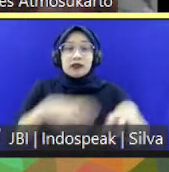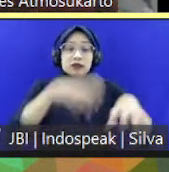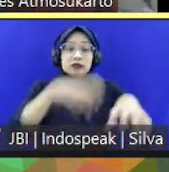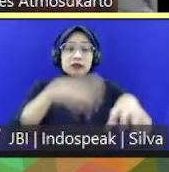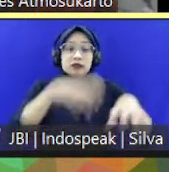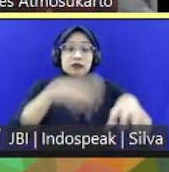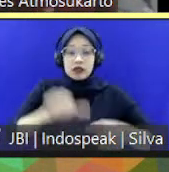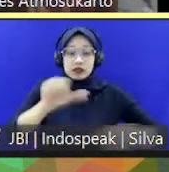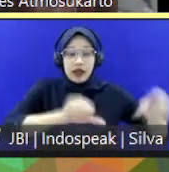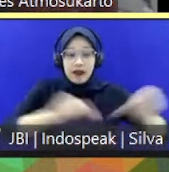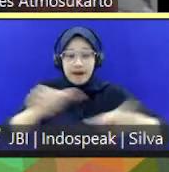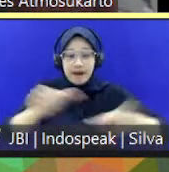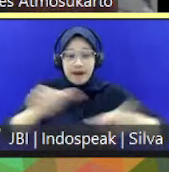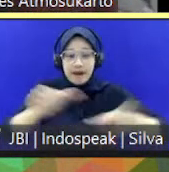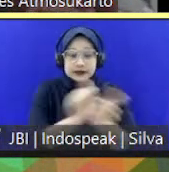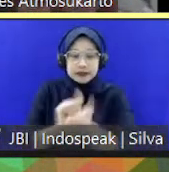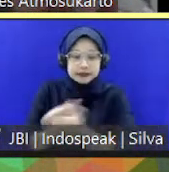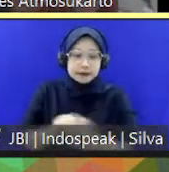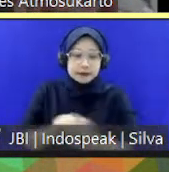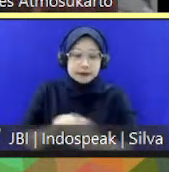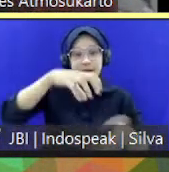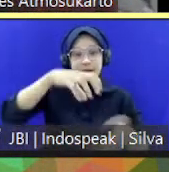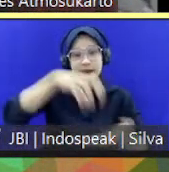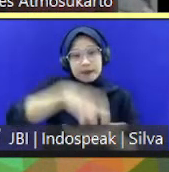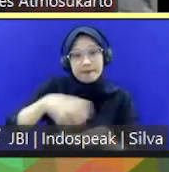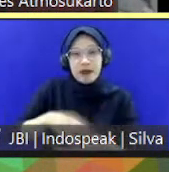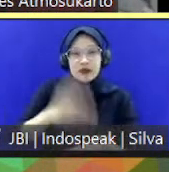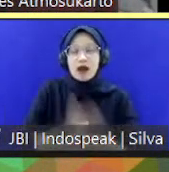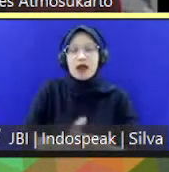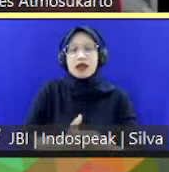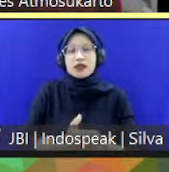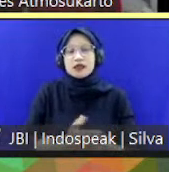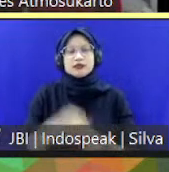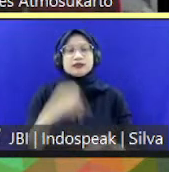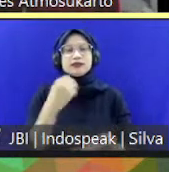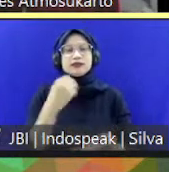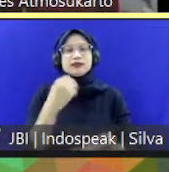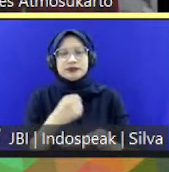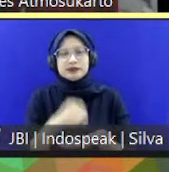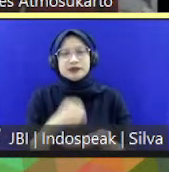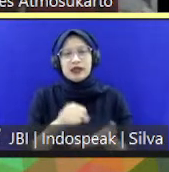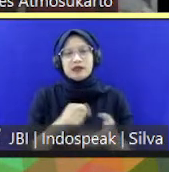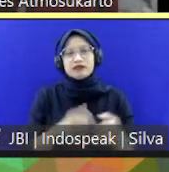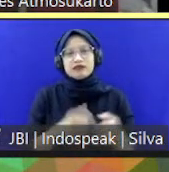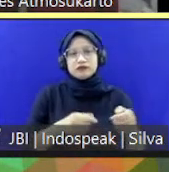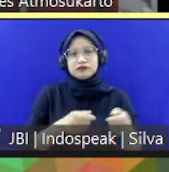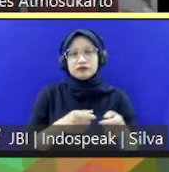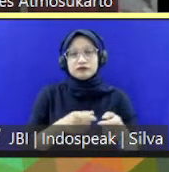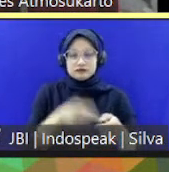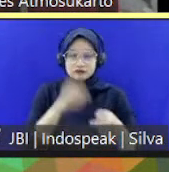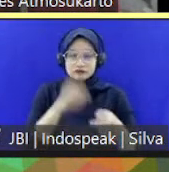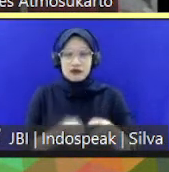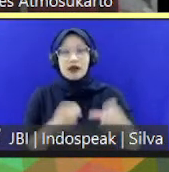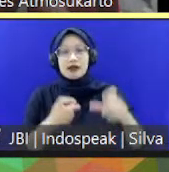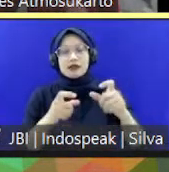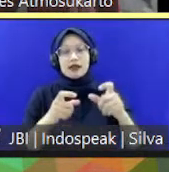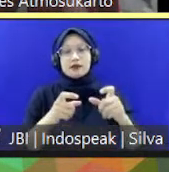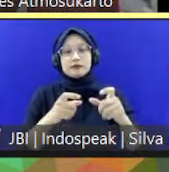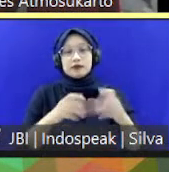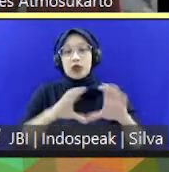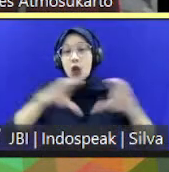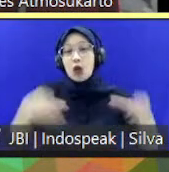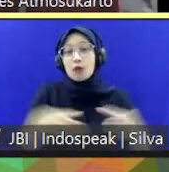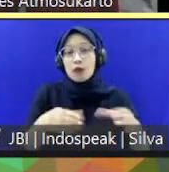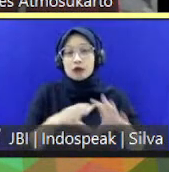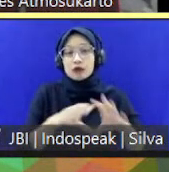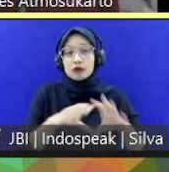you don't find. So under this, under his watch, Indonesia's Satgas was promoting a strategy unlike any